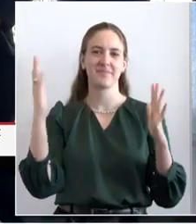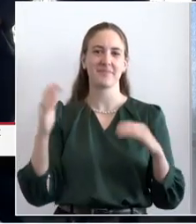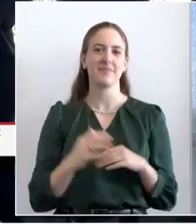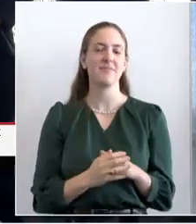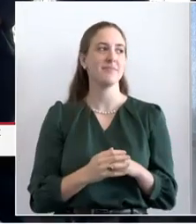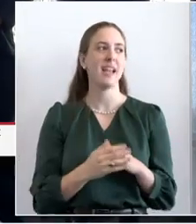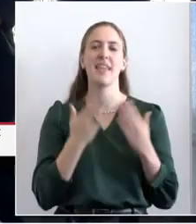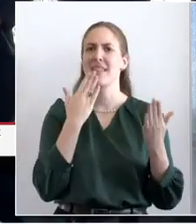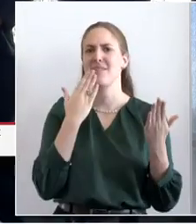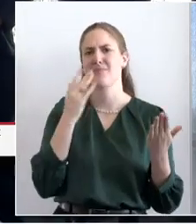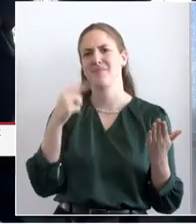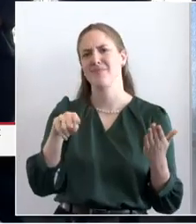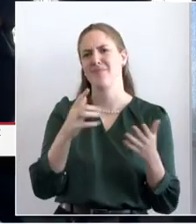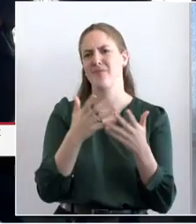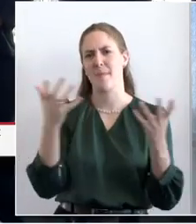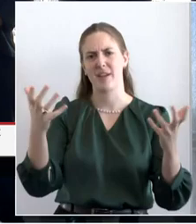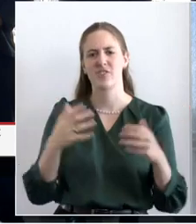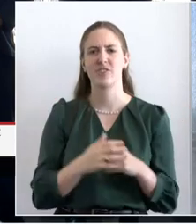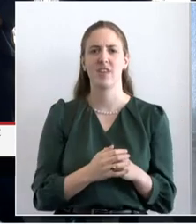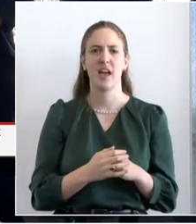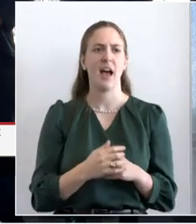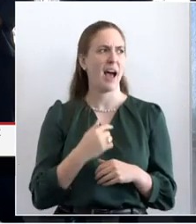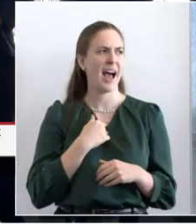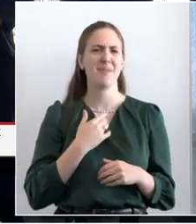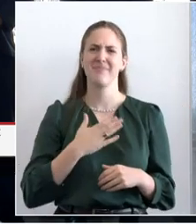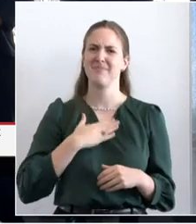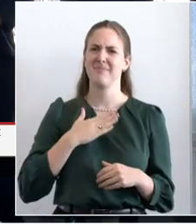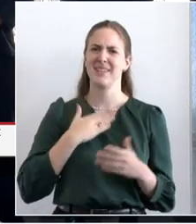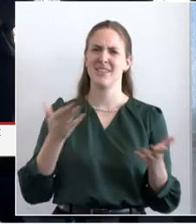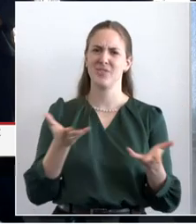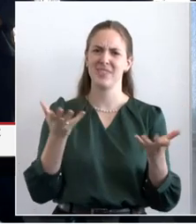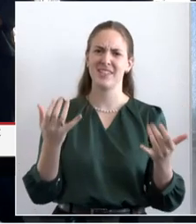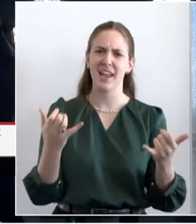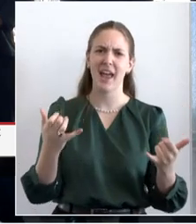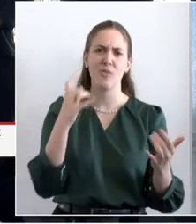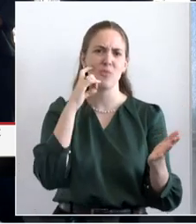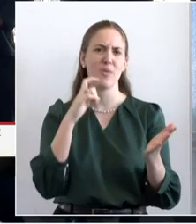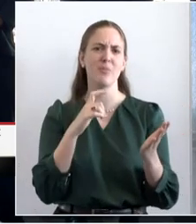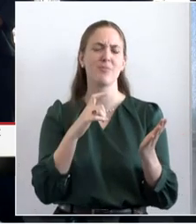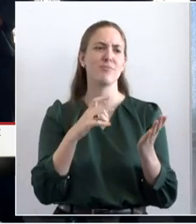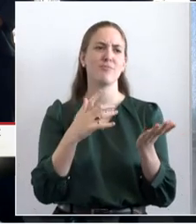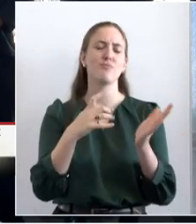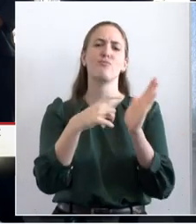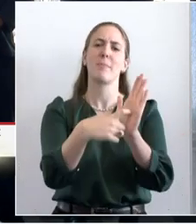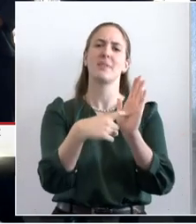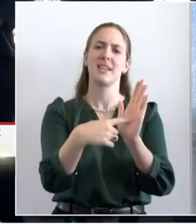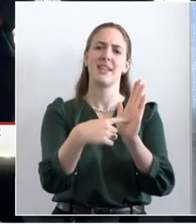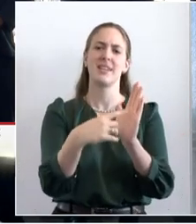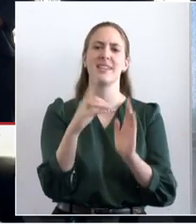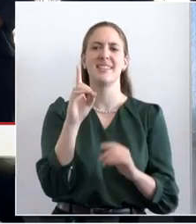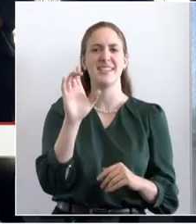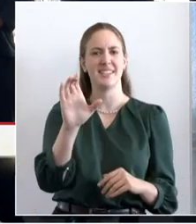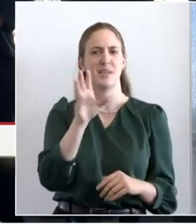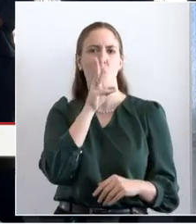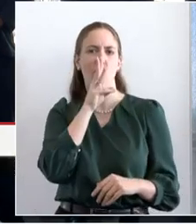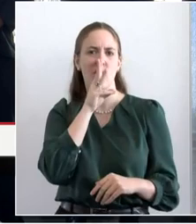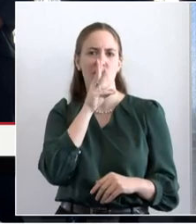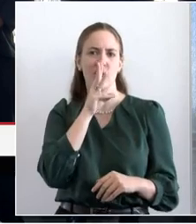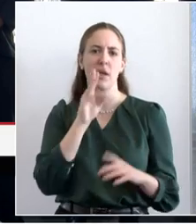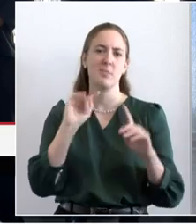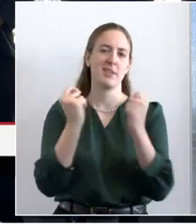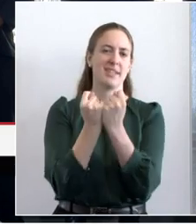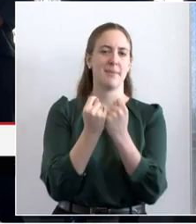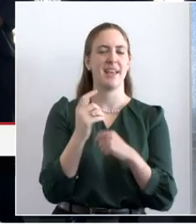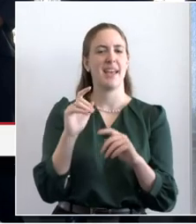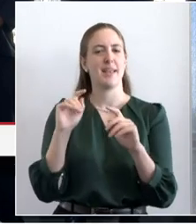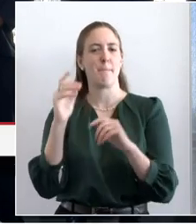Thank you all very much. It is my pleasure to be here today and represent DC Water, also known as Team Blue at DC Water.